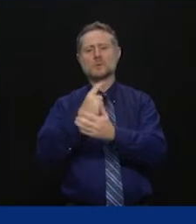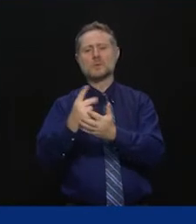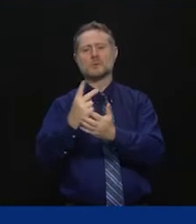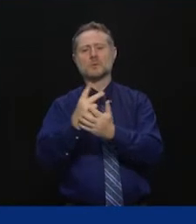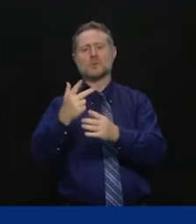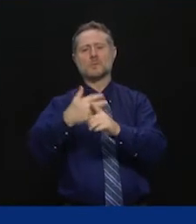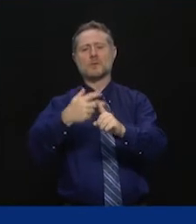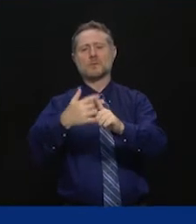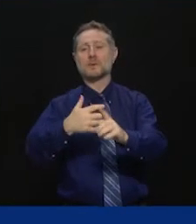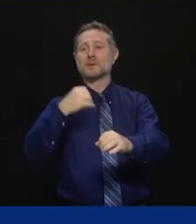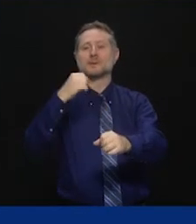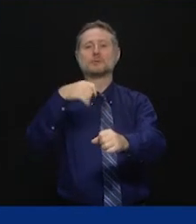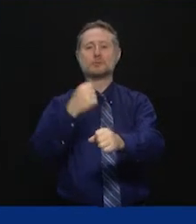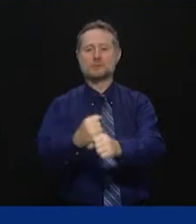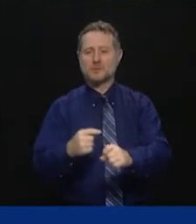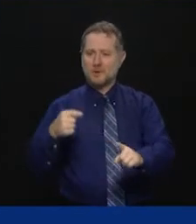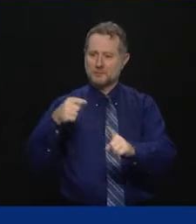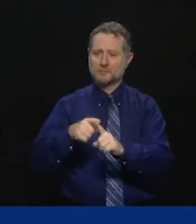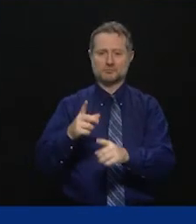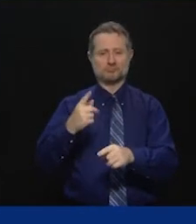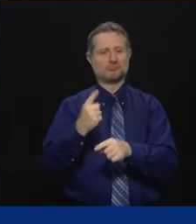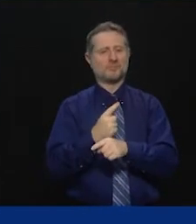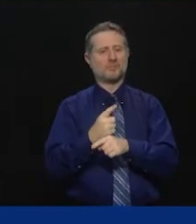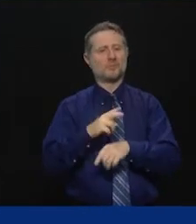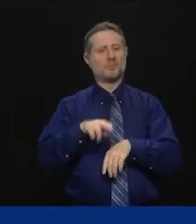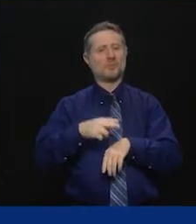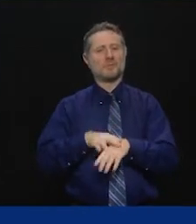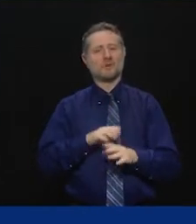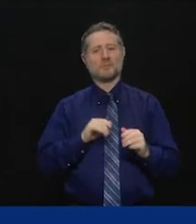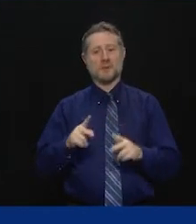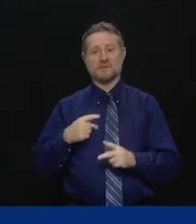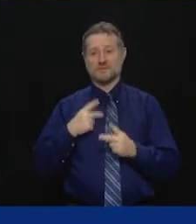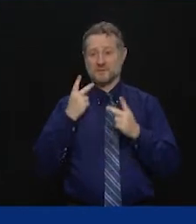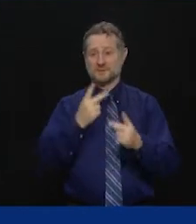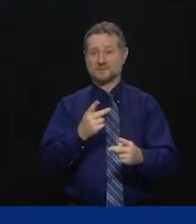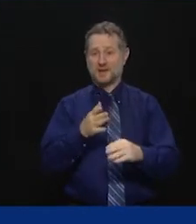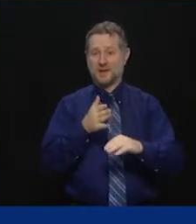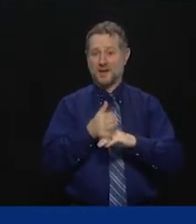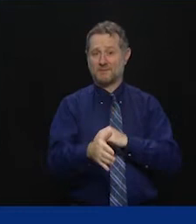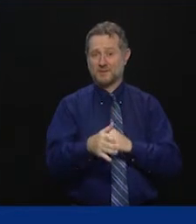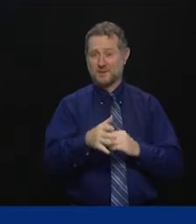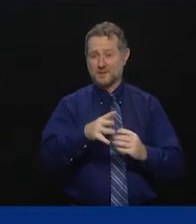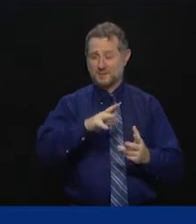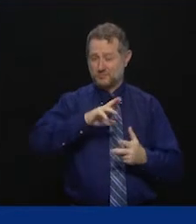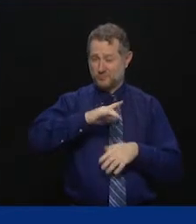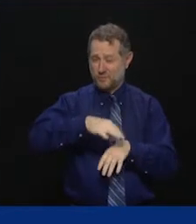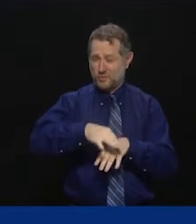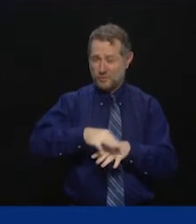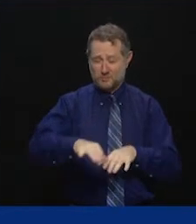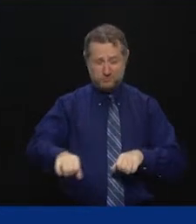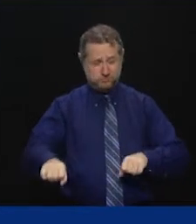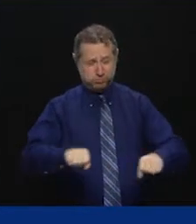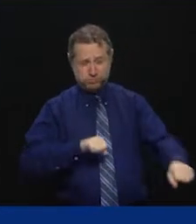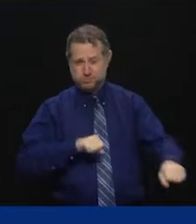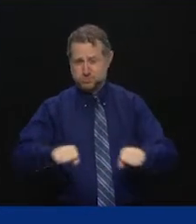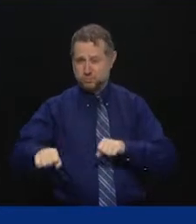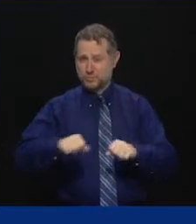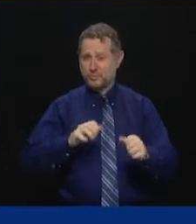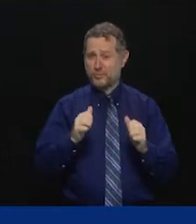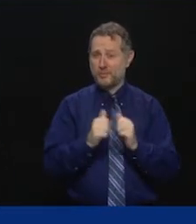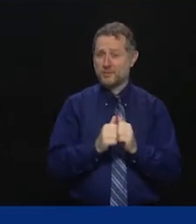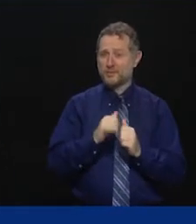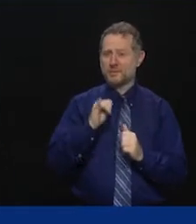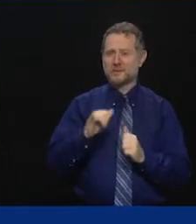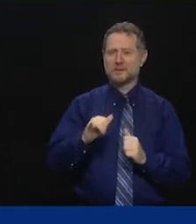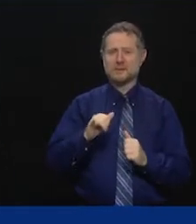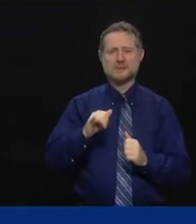of normalcy. I went down afterward to deal with the aftermath of an earthquake. I was with our great Secretary of State. We were doing